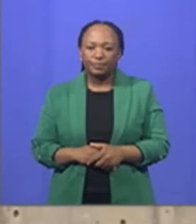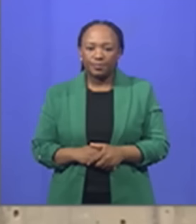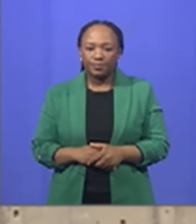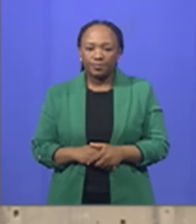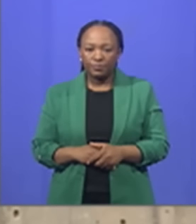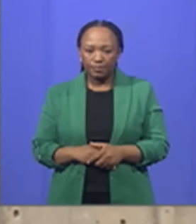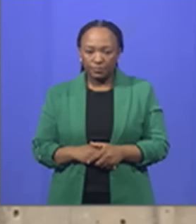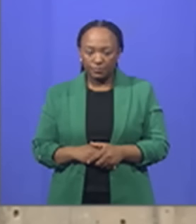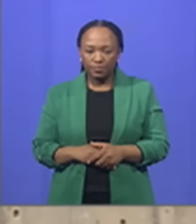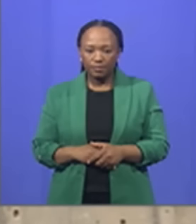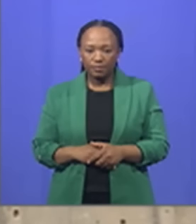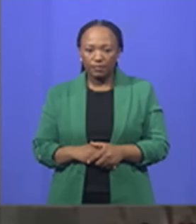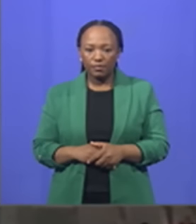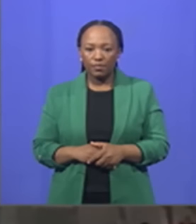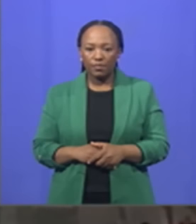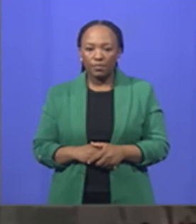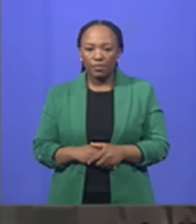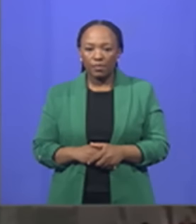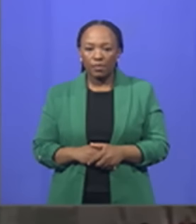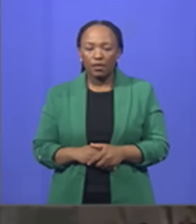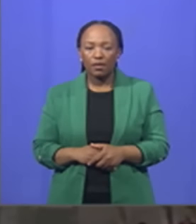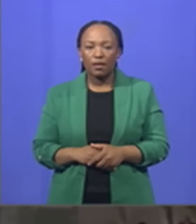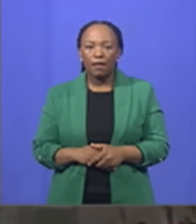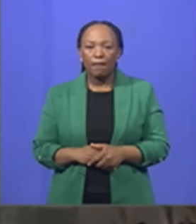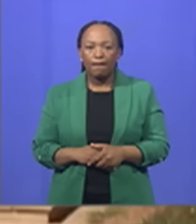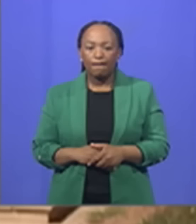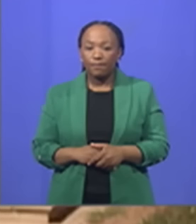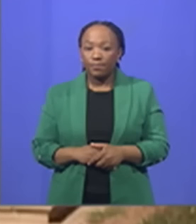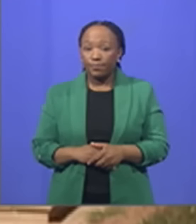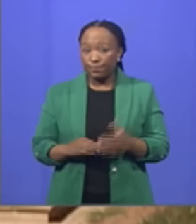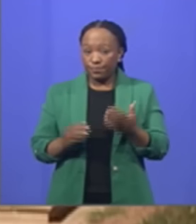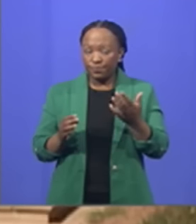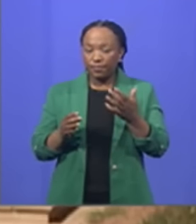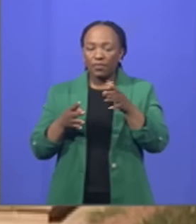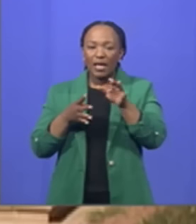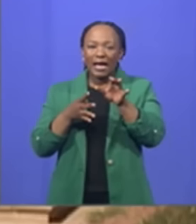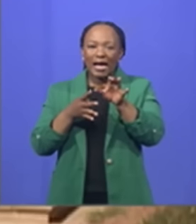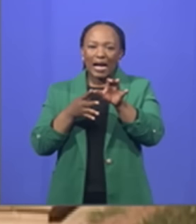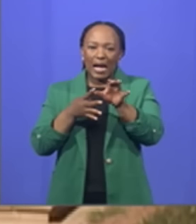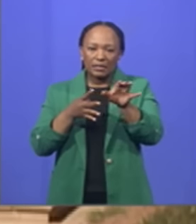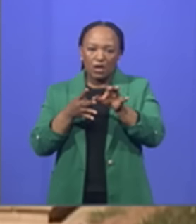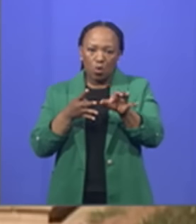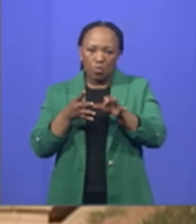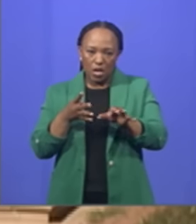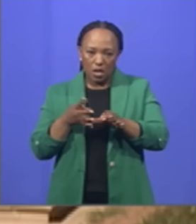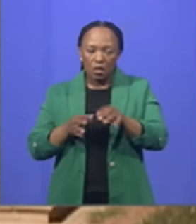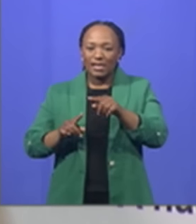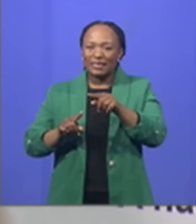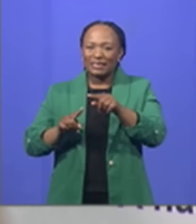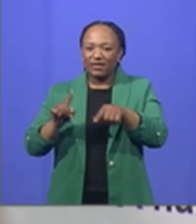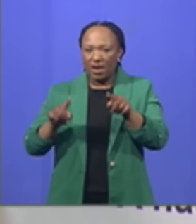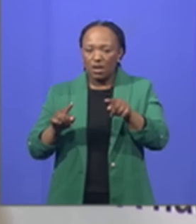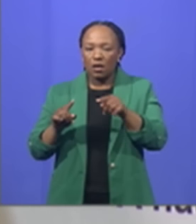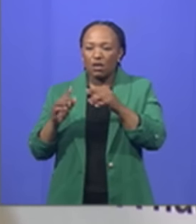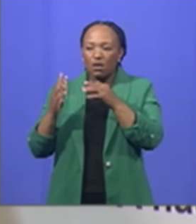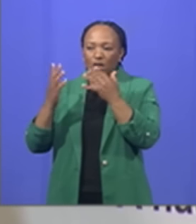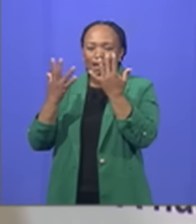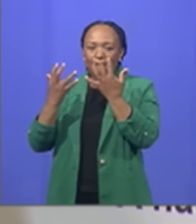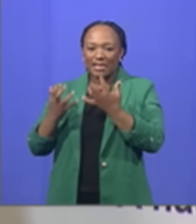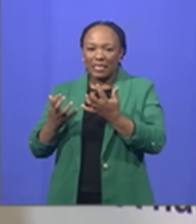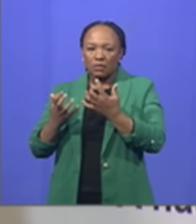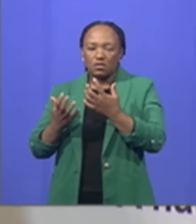There are a few categories of those who have got unfunded budgets, and maybe just to answer, what did we